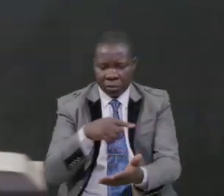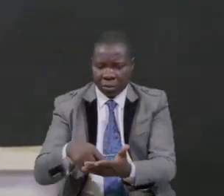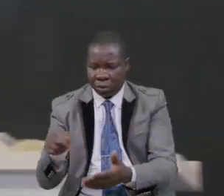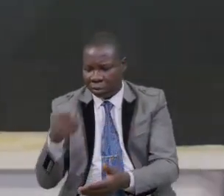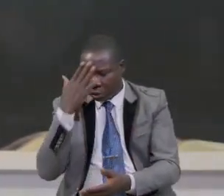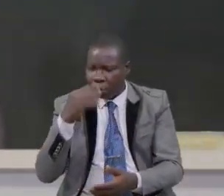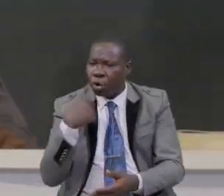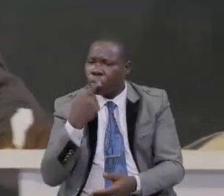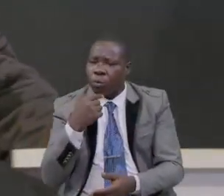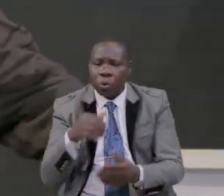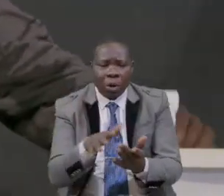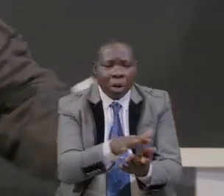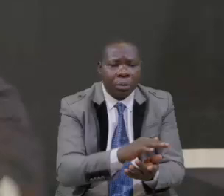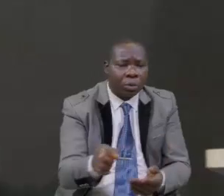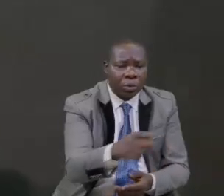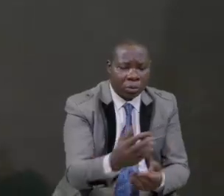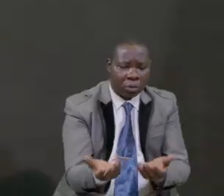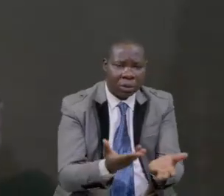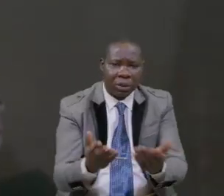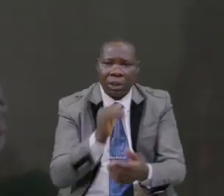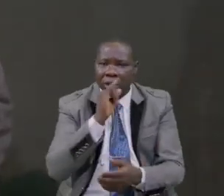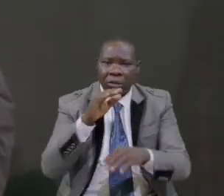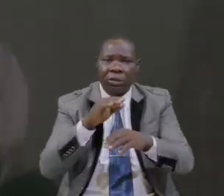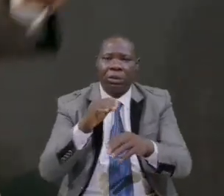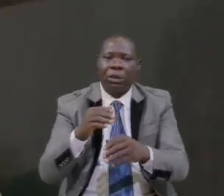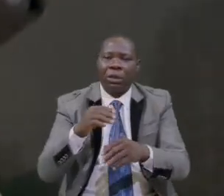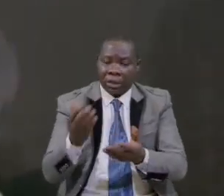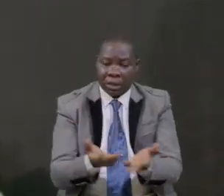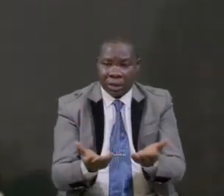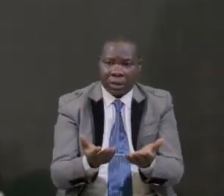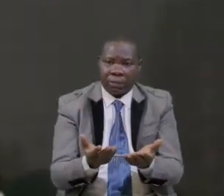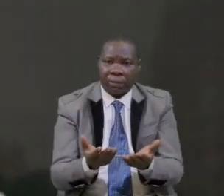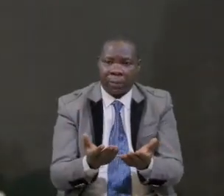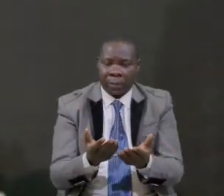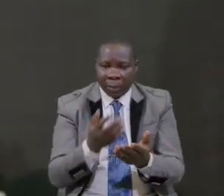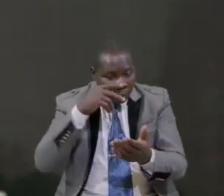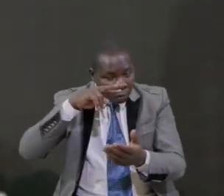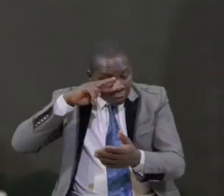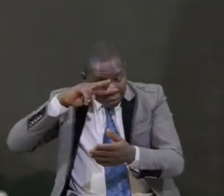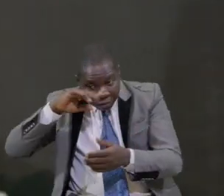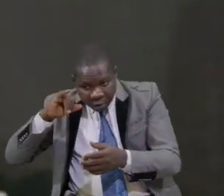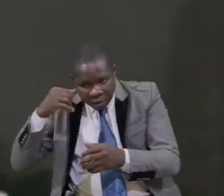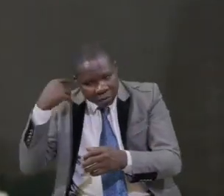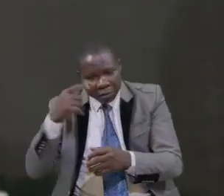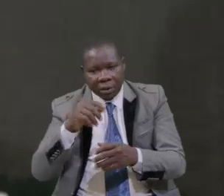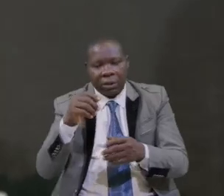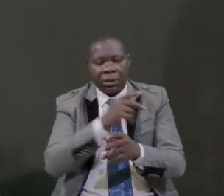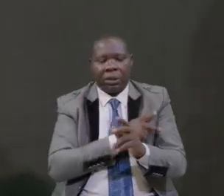here is here spying for the king